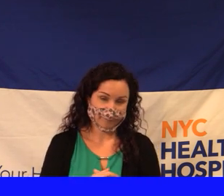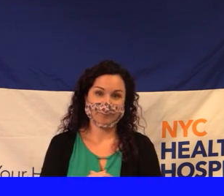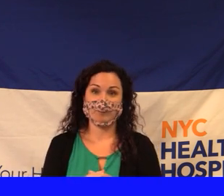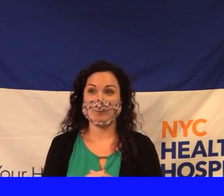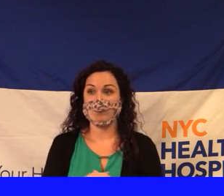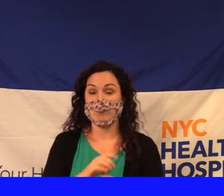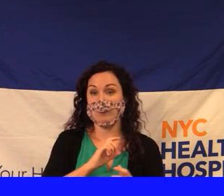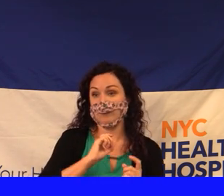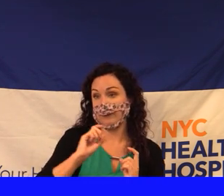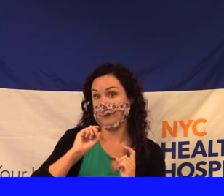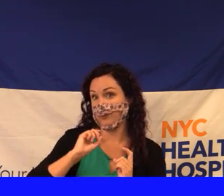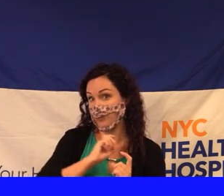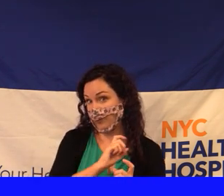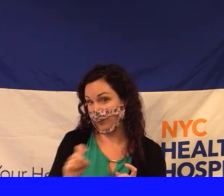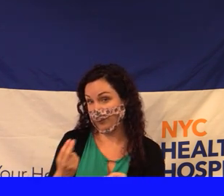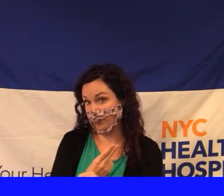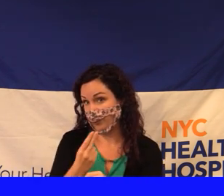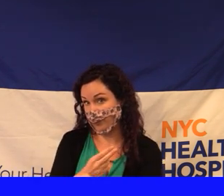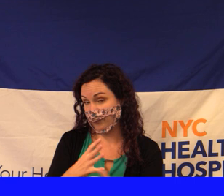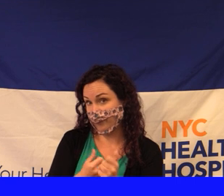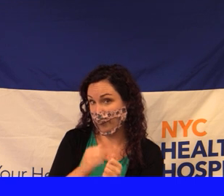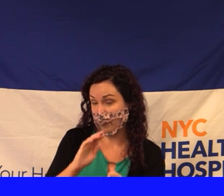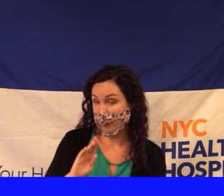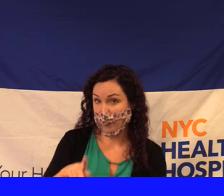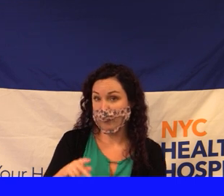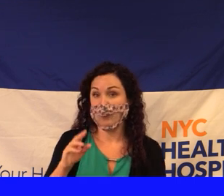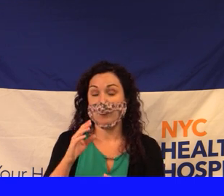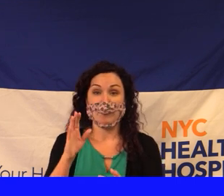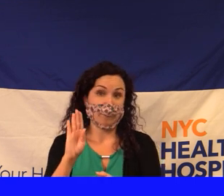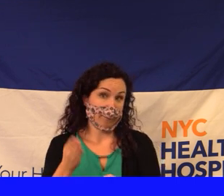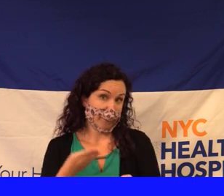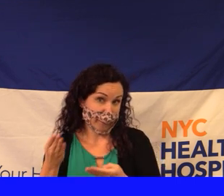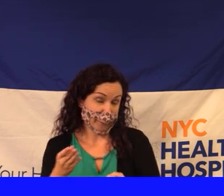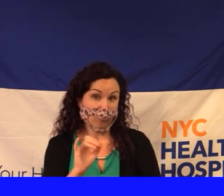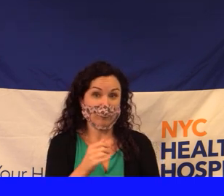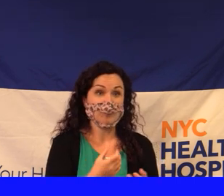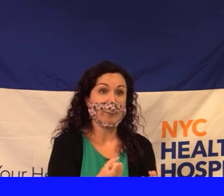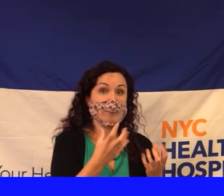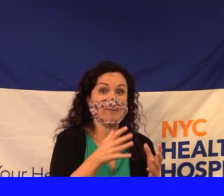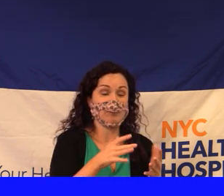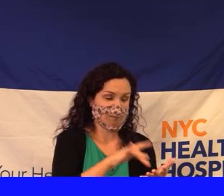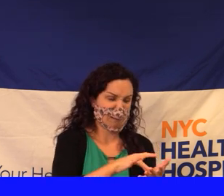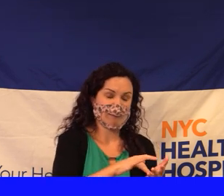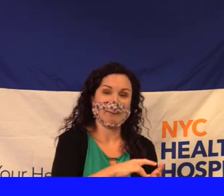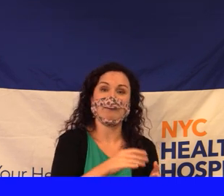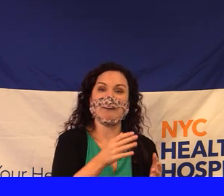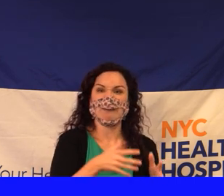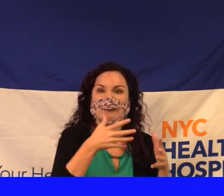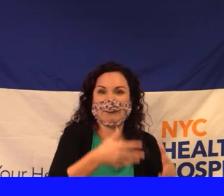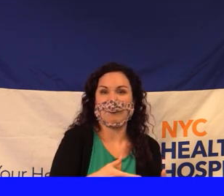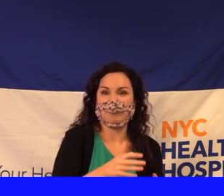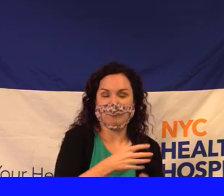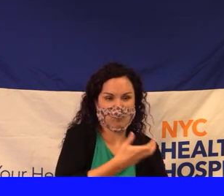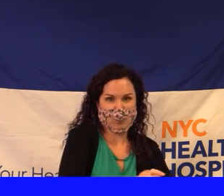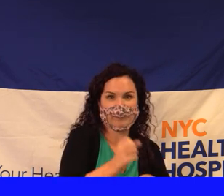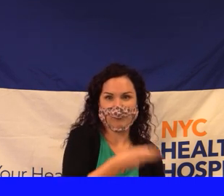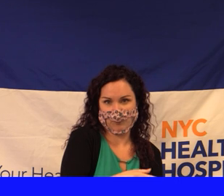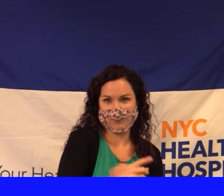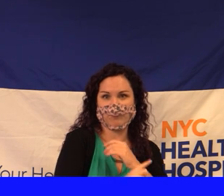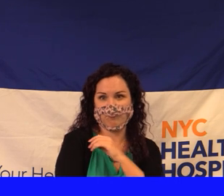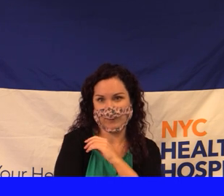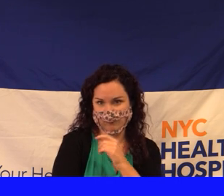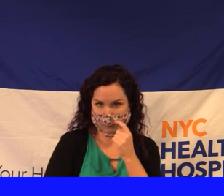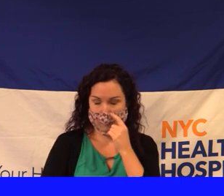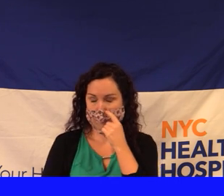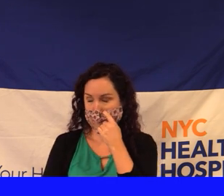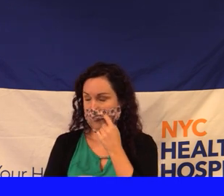been administered to follow up the billing, and also what drug has been wasted that can still be billed to the insurance company.